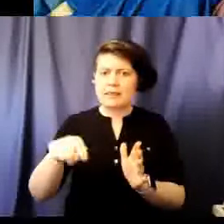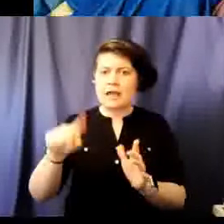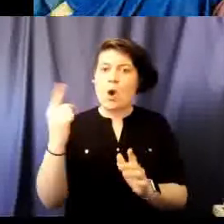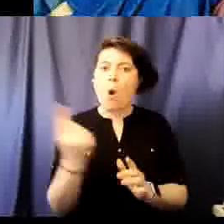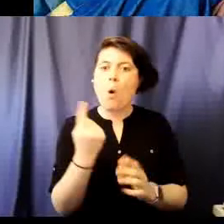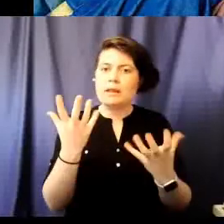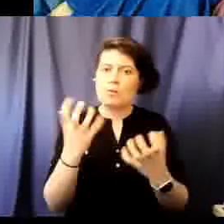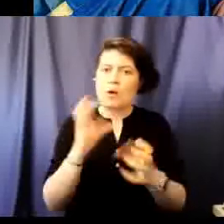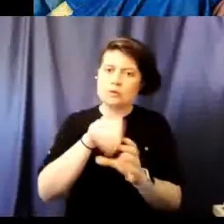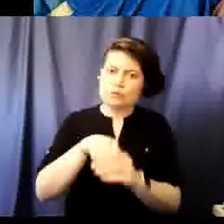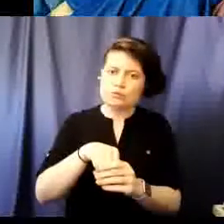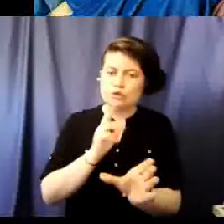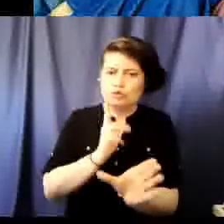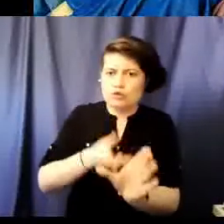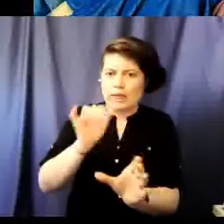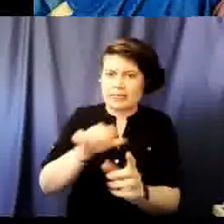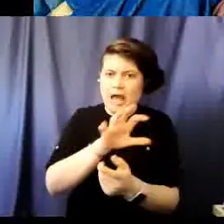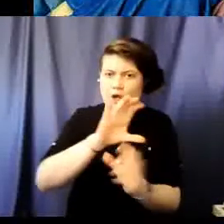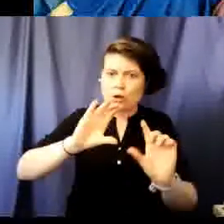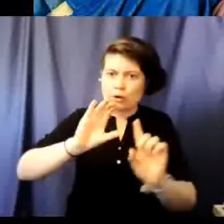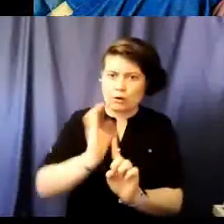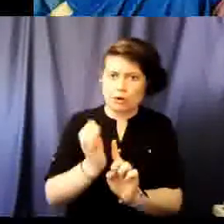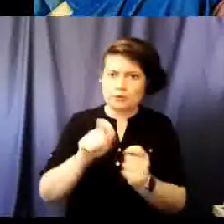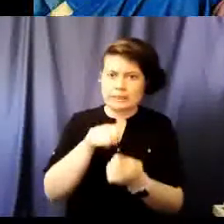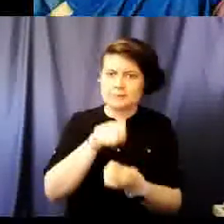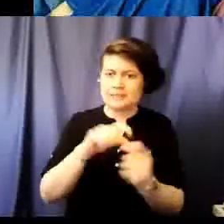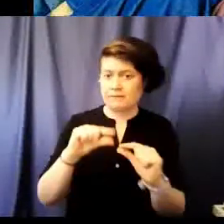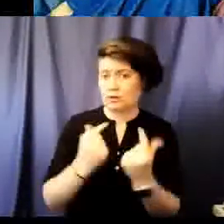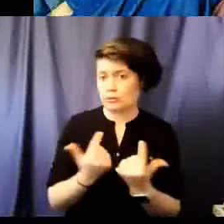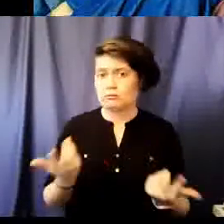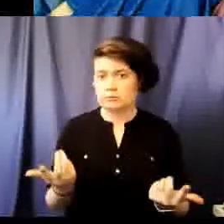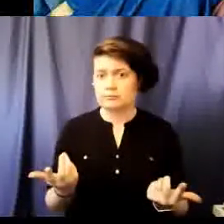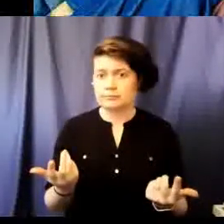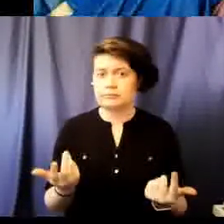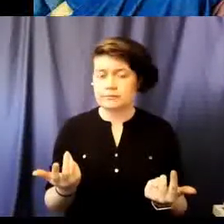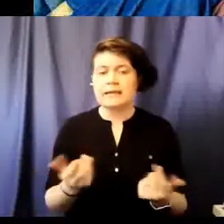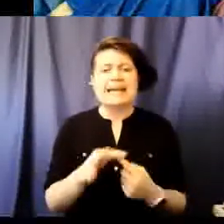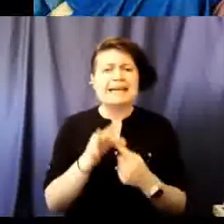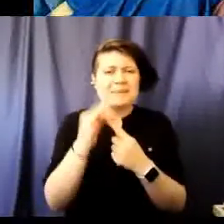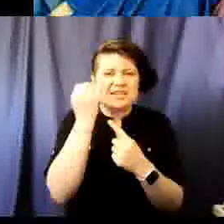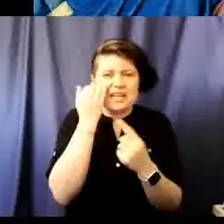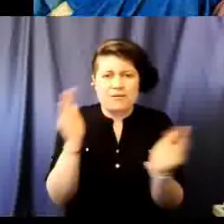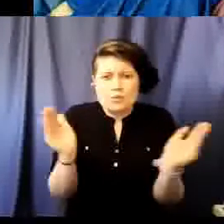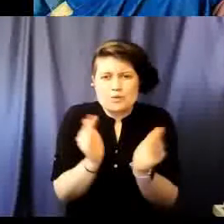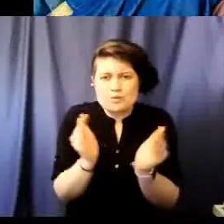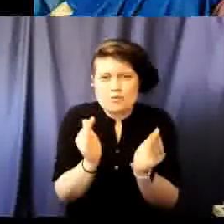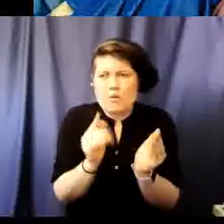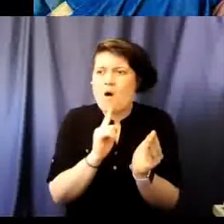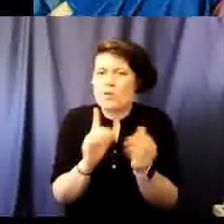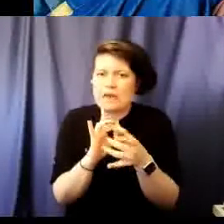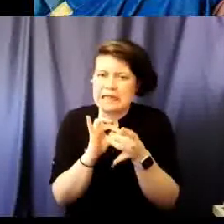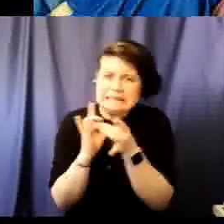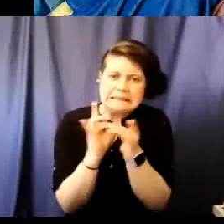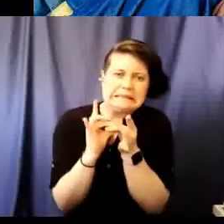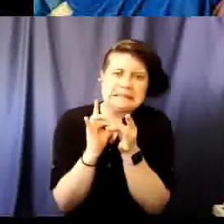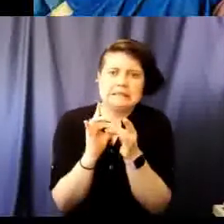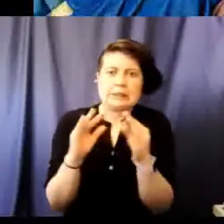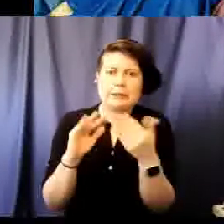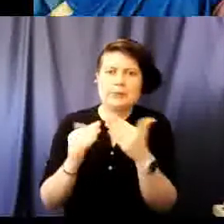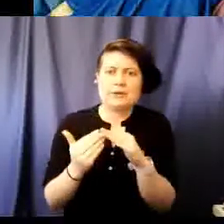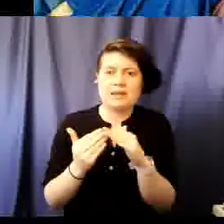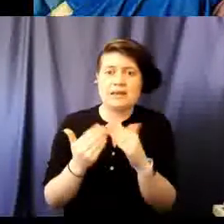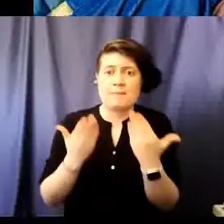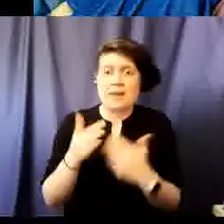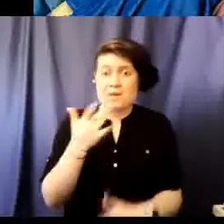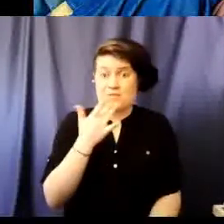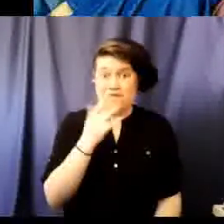the culturally specific group. Especially in more smaller and tight-knit communities, they may not want to at all because someone